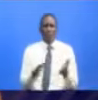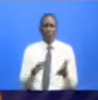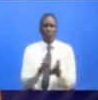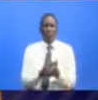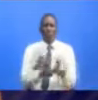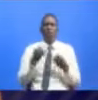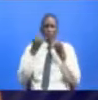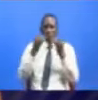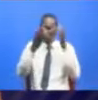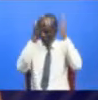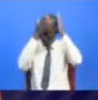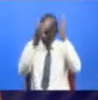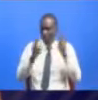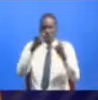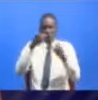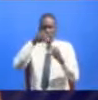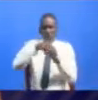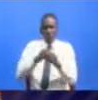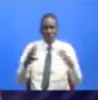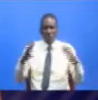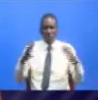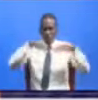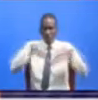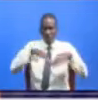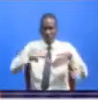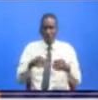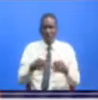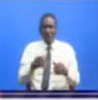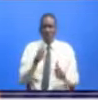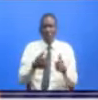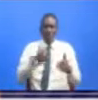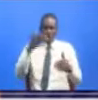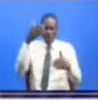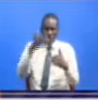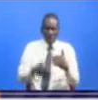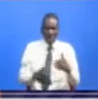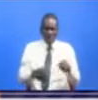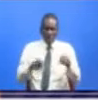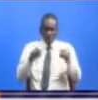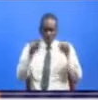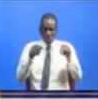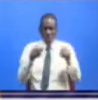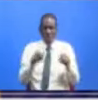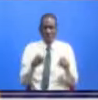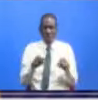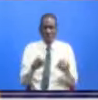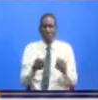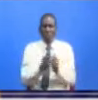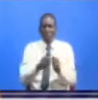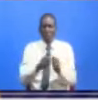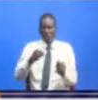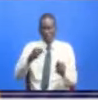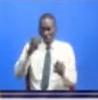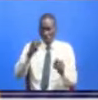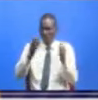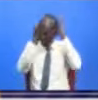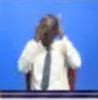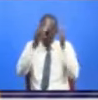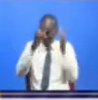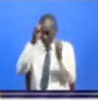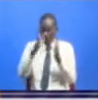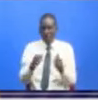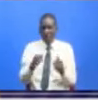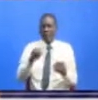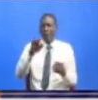debate on the Kakamega International Investment Conference, and it has come to a close with Kakamega Governor Fernandez Barasa expressing